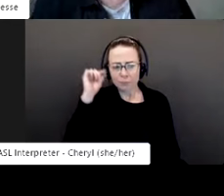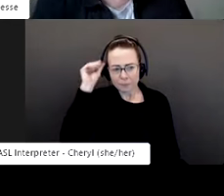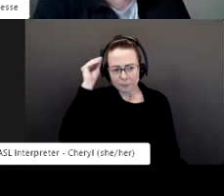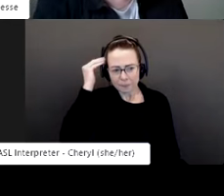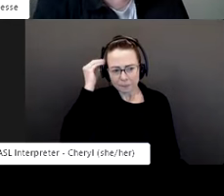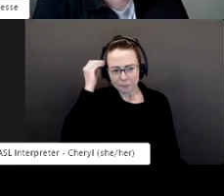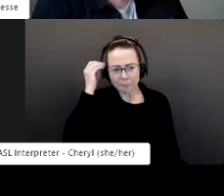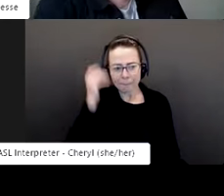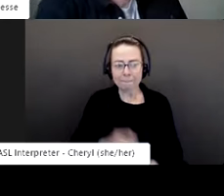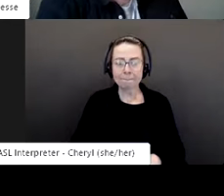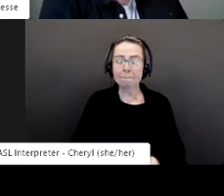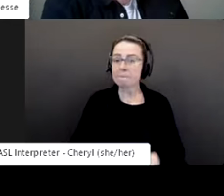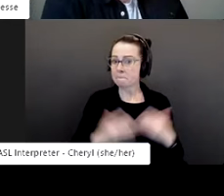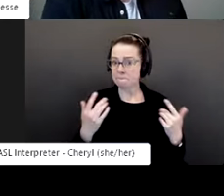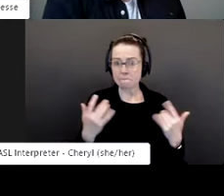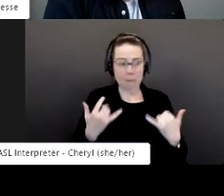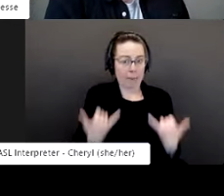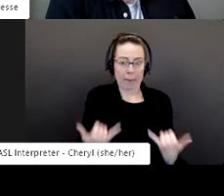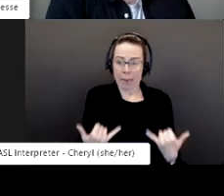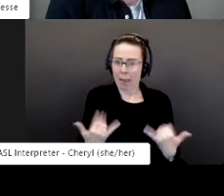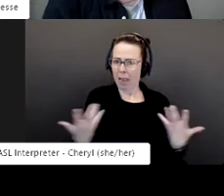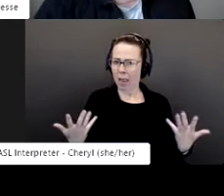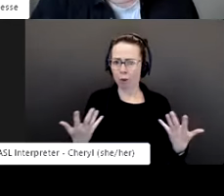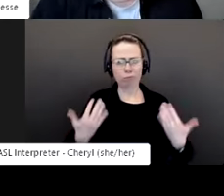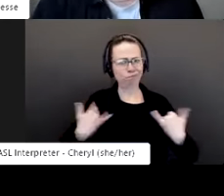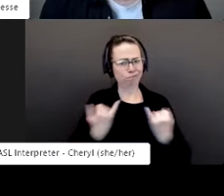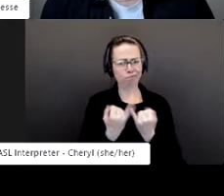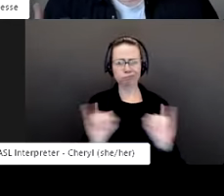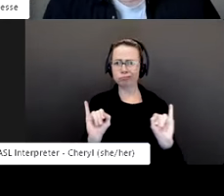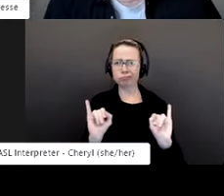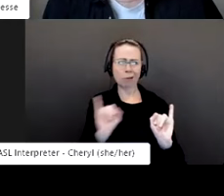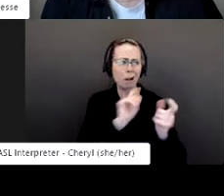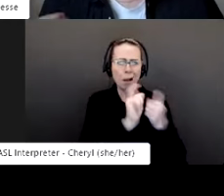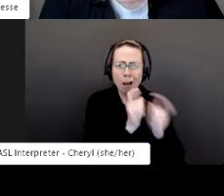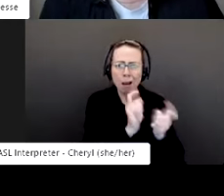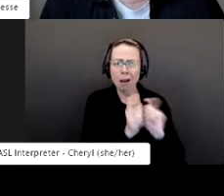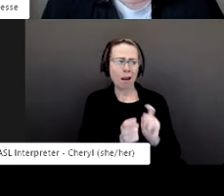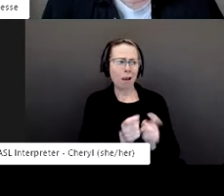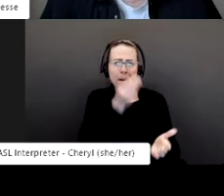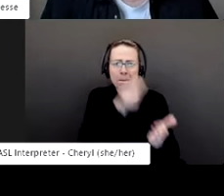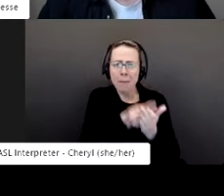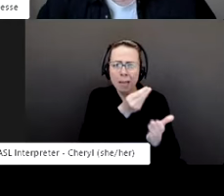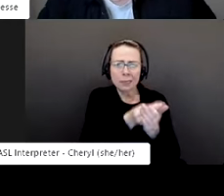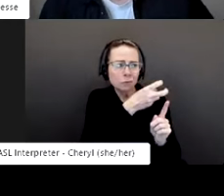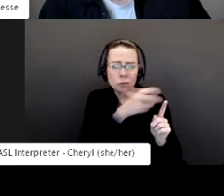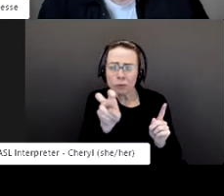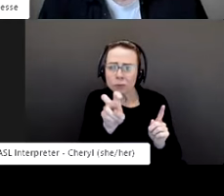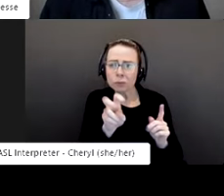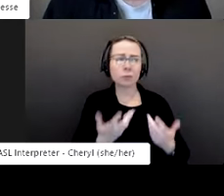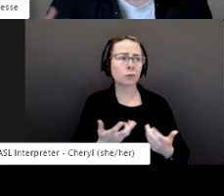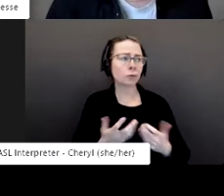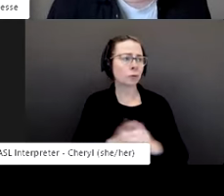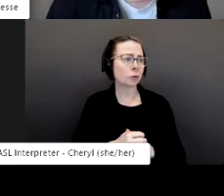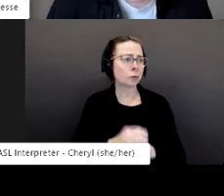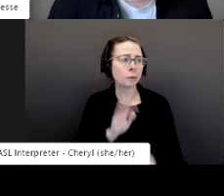your account balances or transactions, you can take active steps like transferring money between your accounts. You can